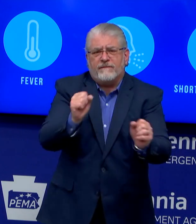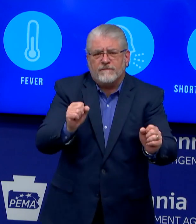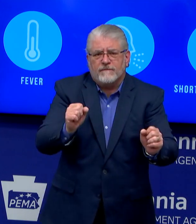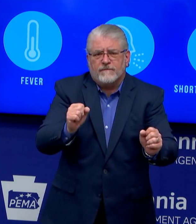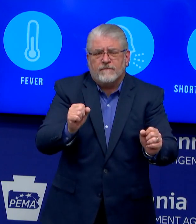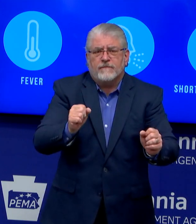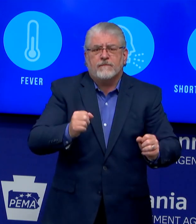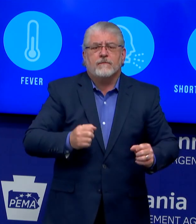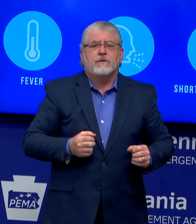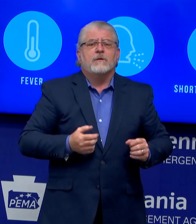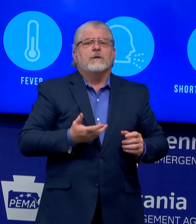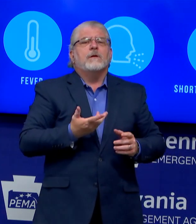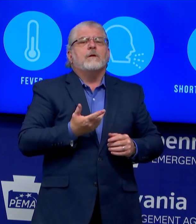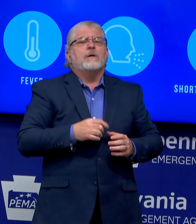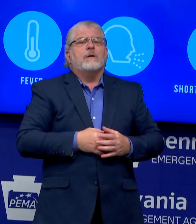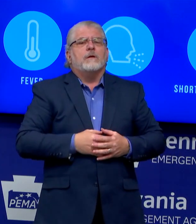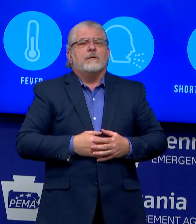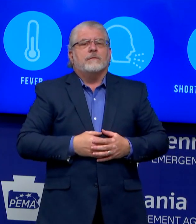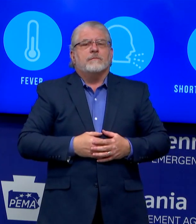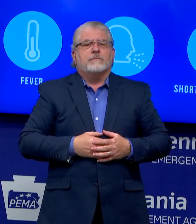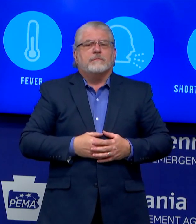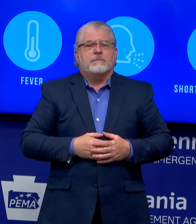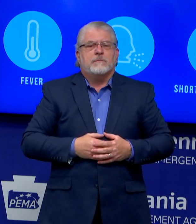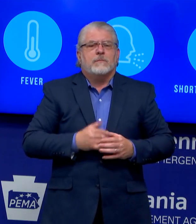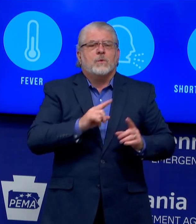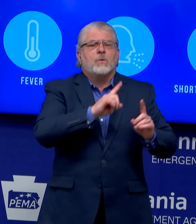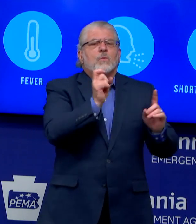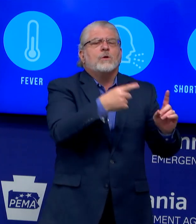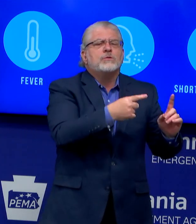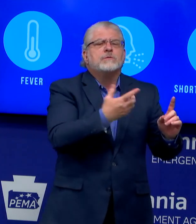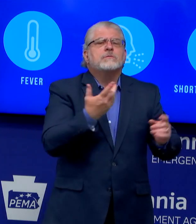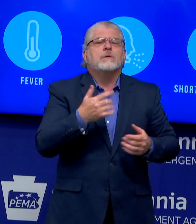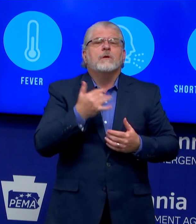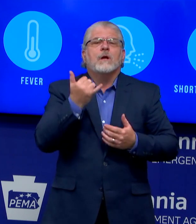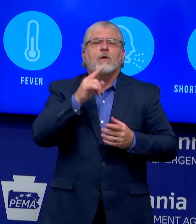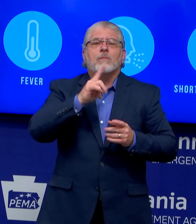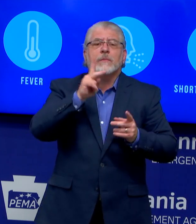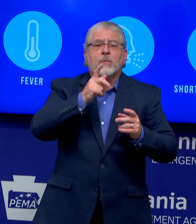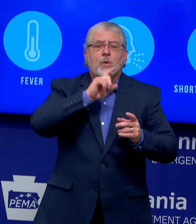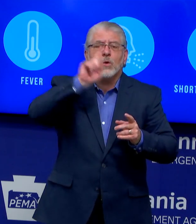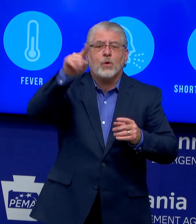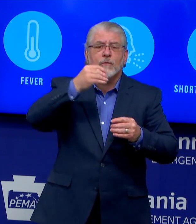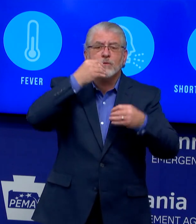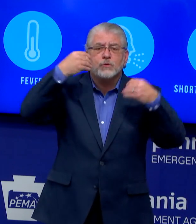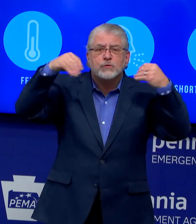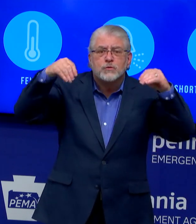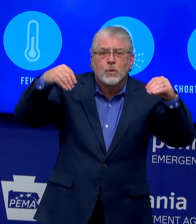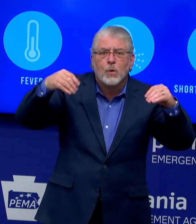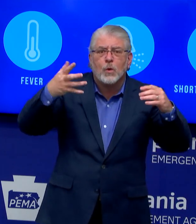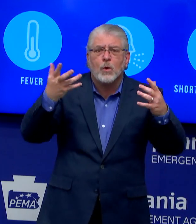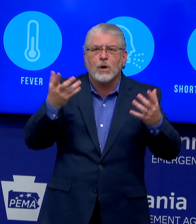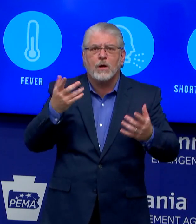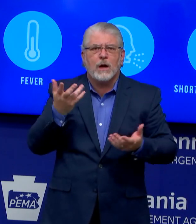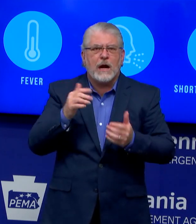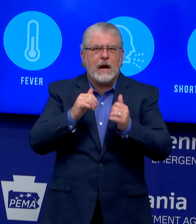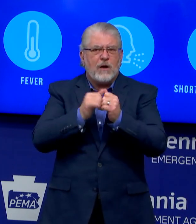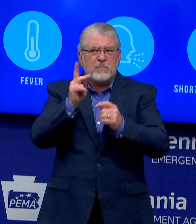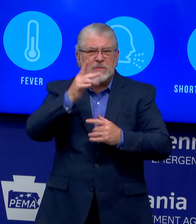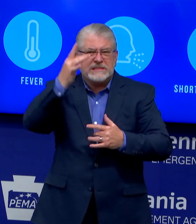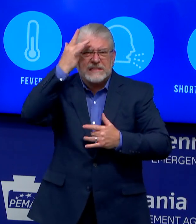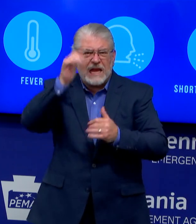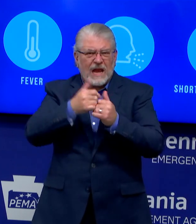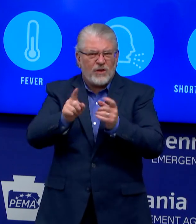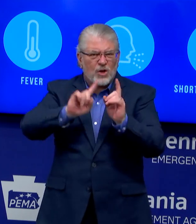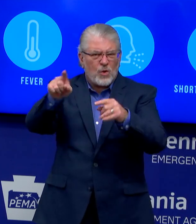certainly by Monday morning, about guidance for individuals in food processing plants as well as grocery stores, and really the